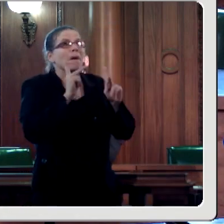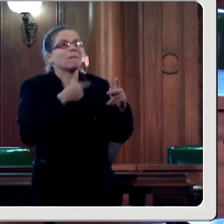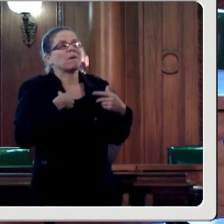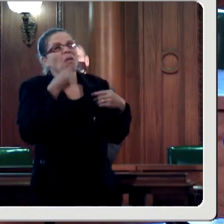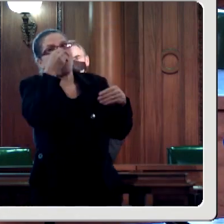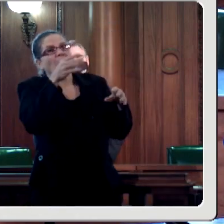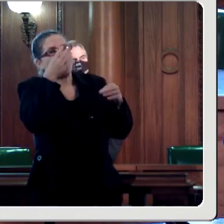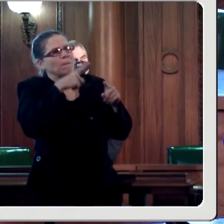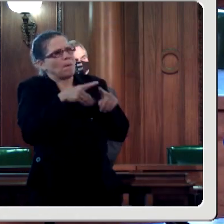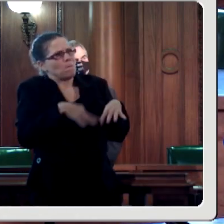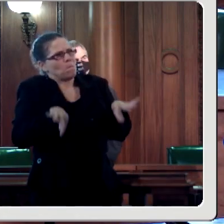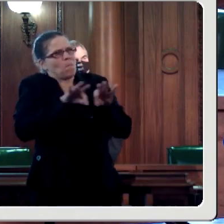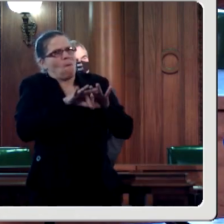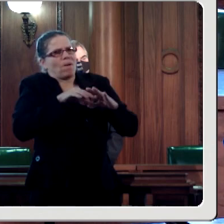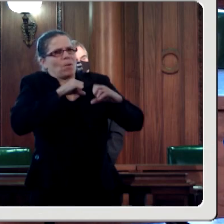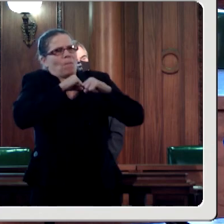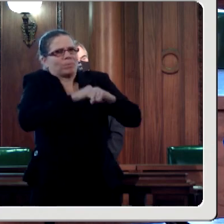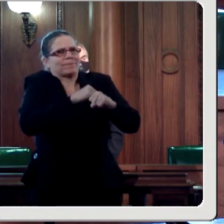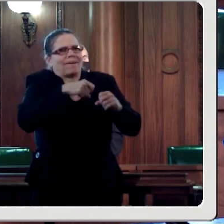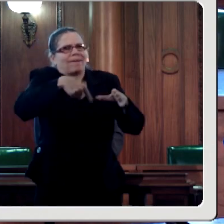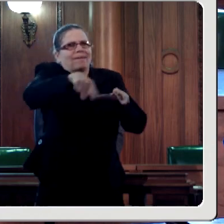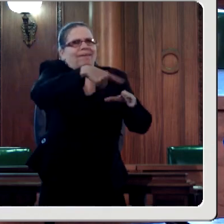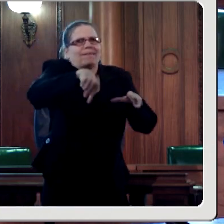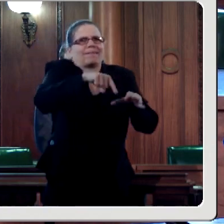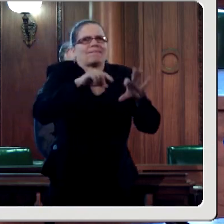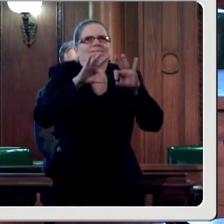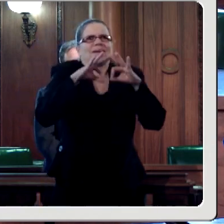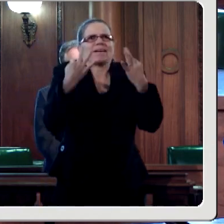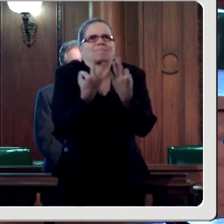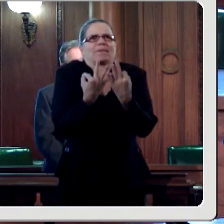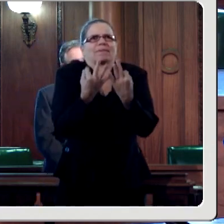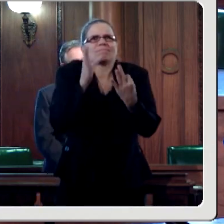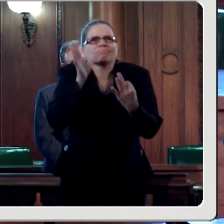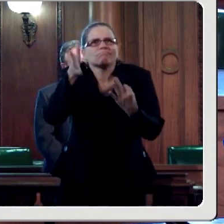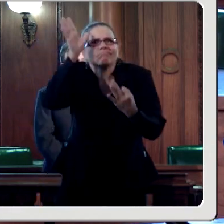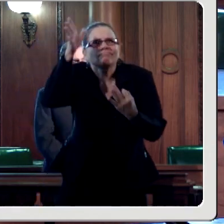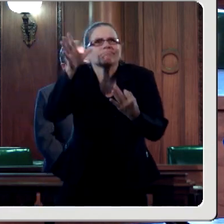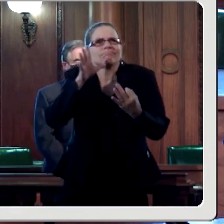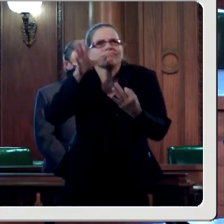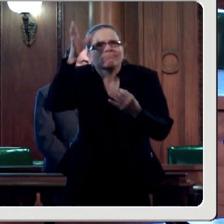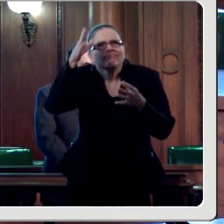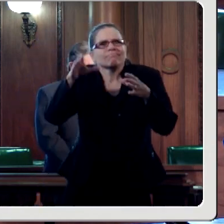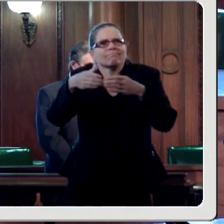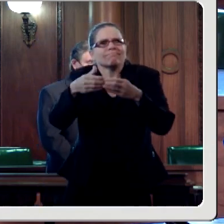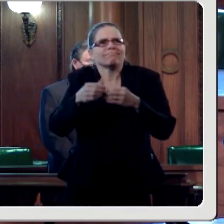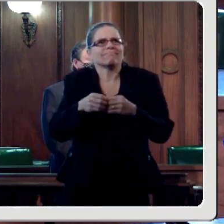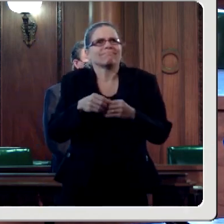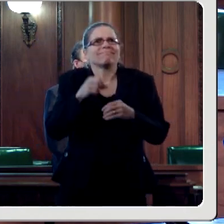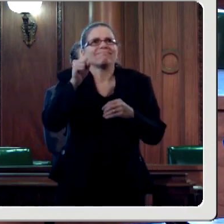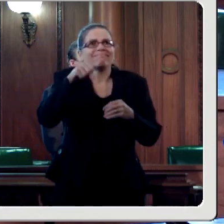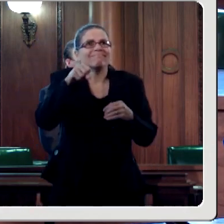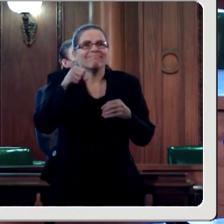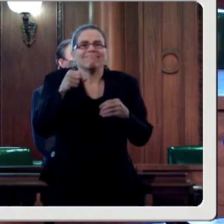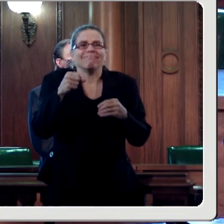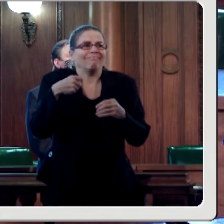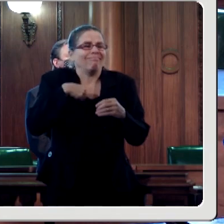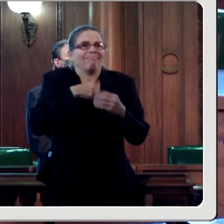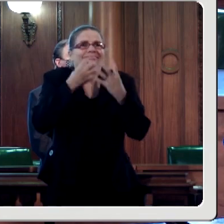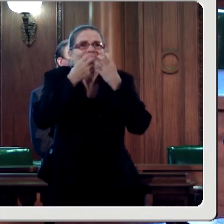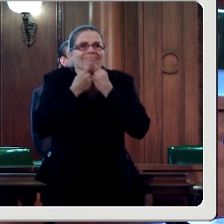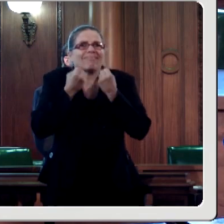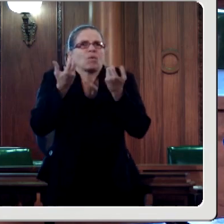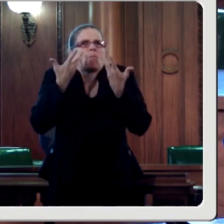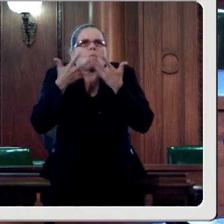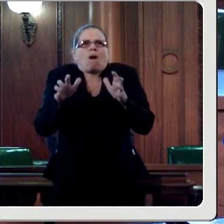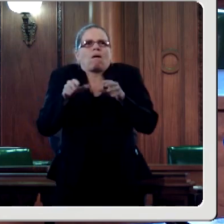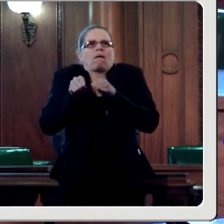try to get out. The message is consistent. We do care about that demographic, that age group, absolutely. But what we know is that when